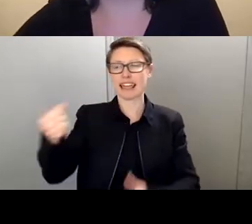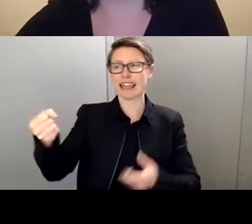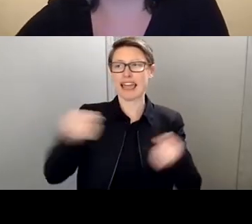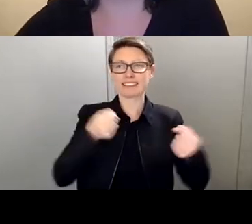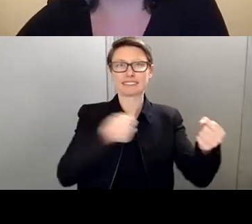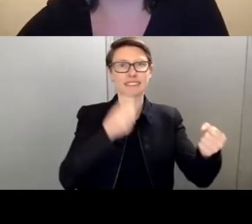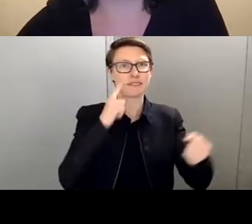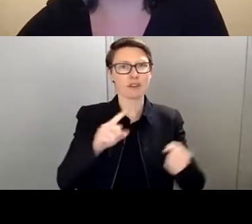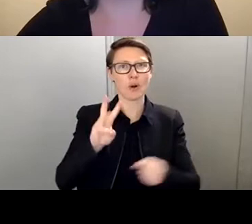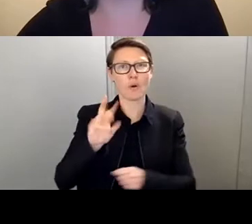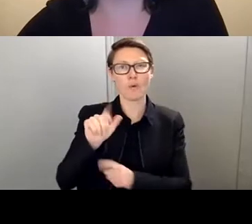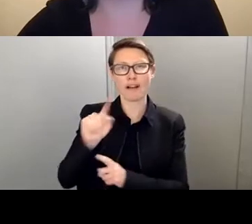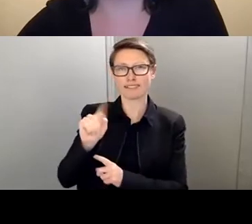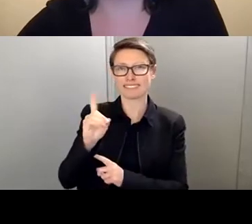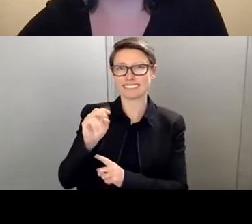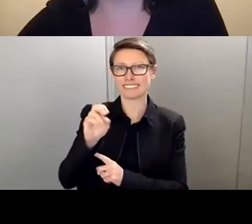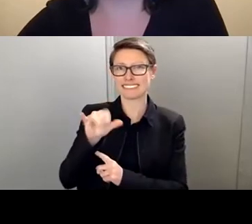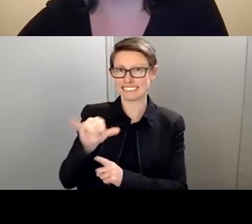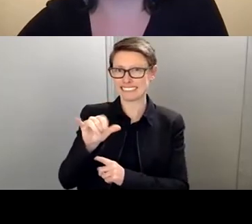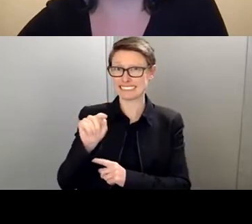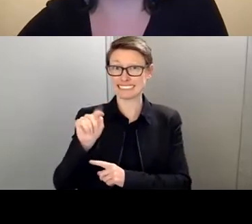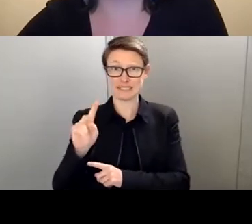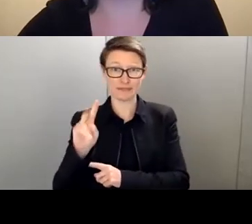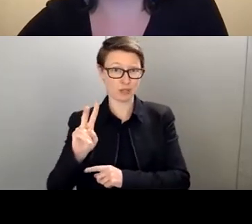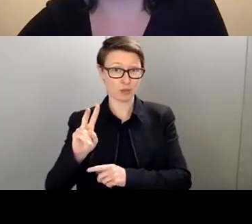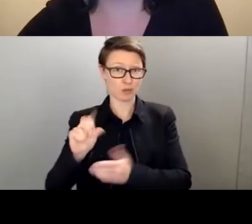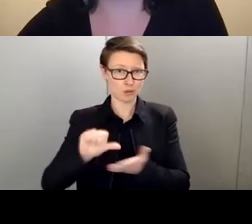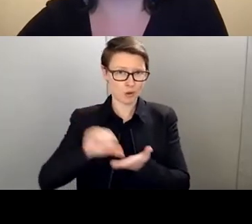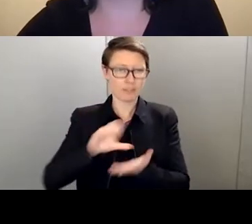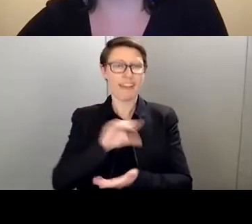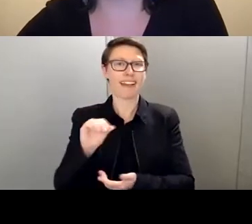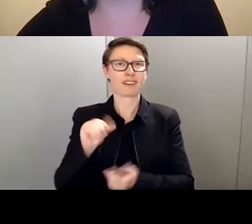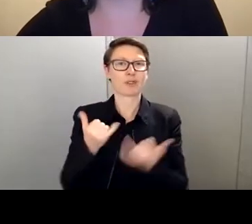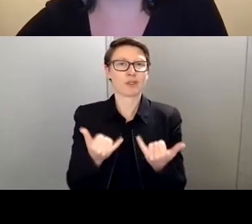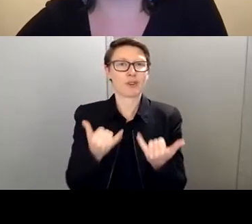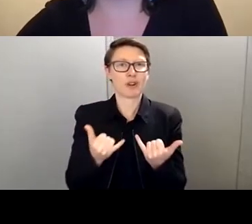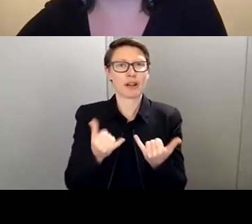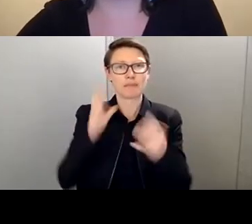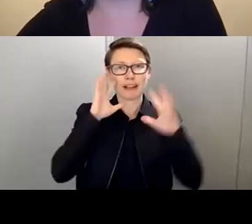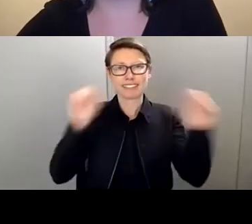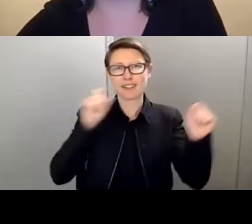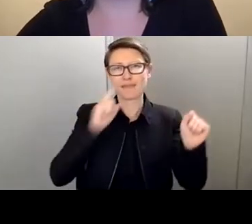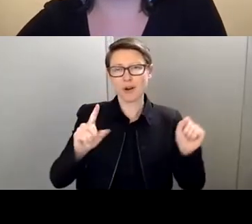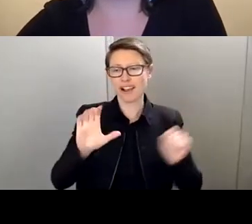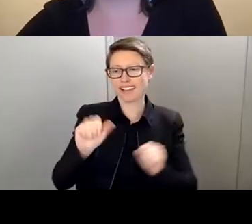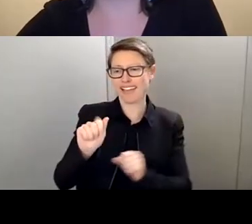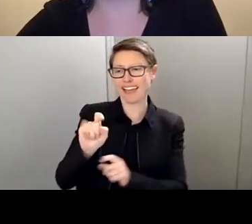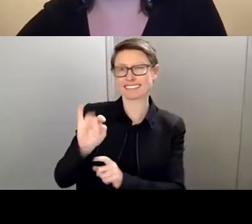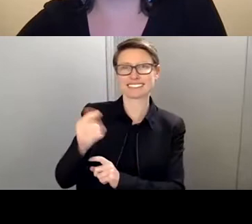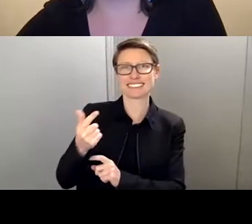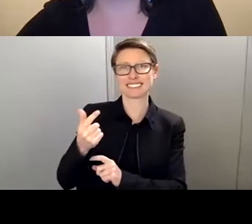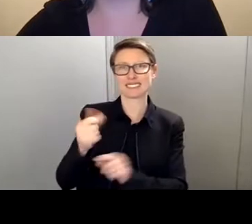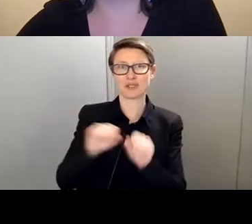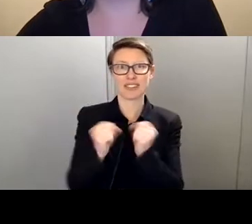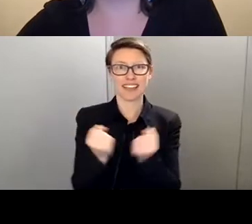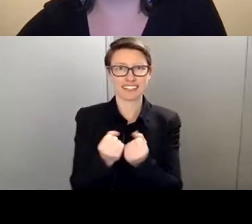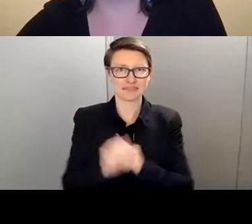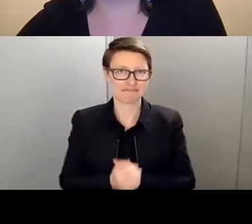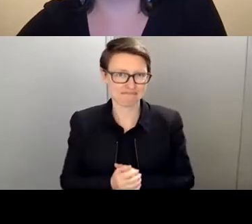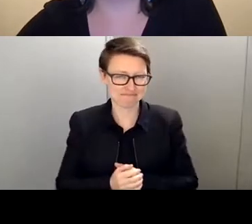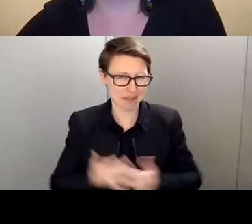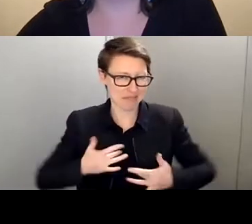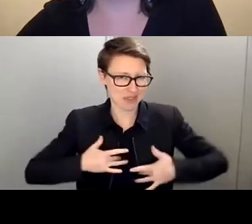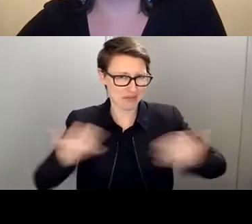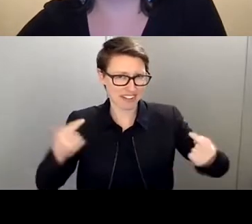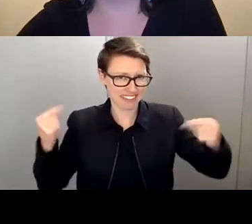Television Studios, and I'm also the current president of Casting Society. So thrilled to be here. Amazing. Thanks so much,